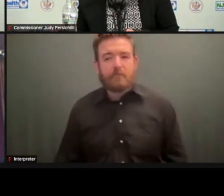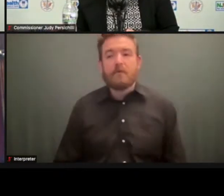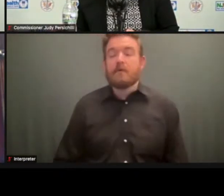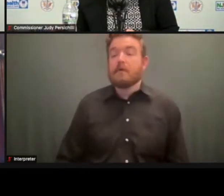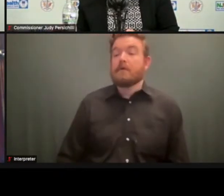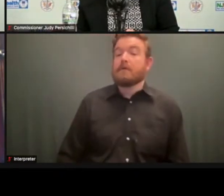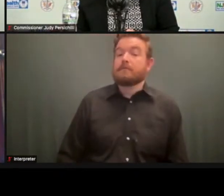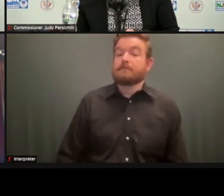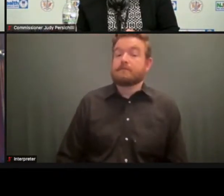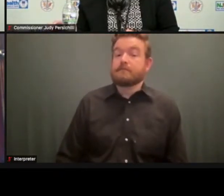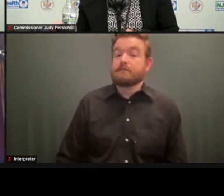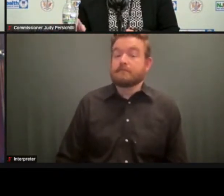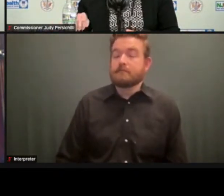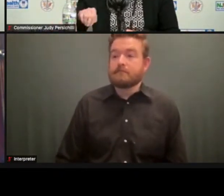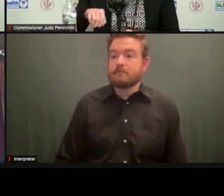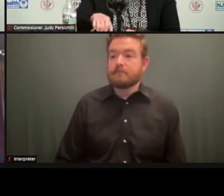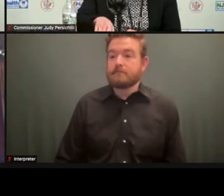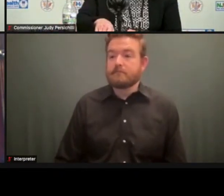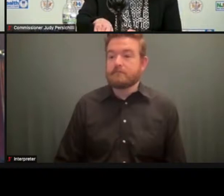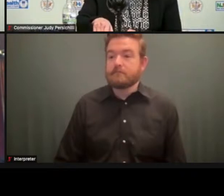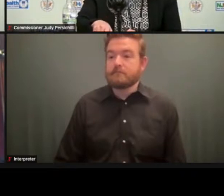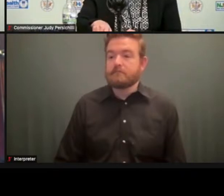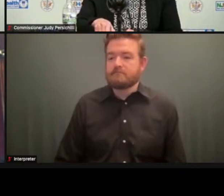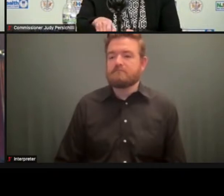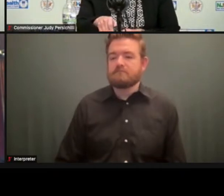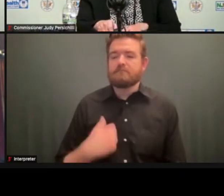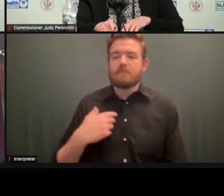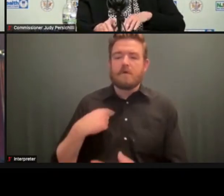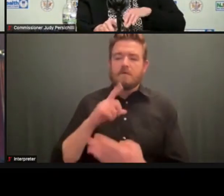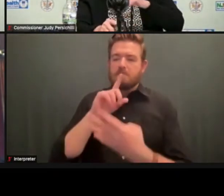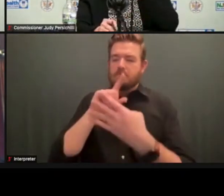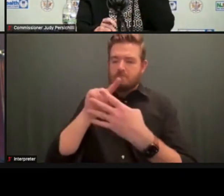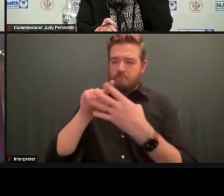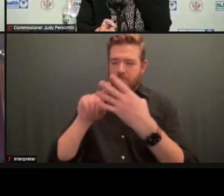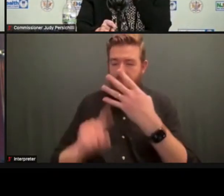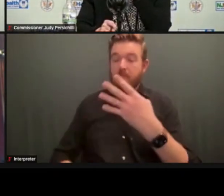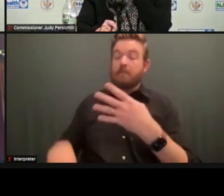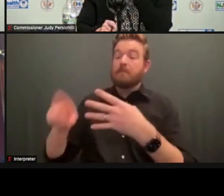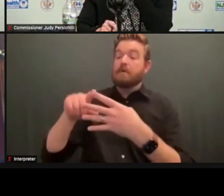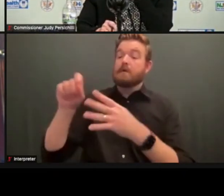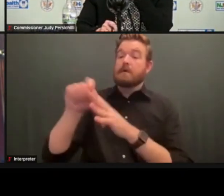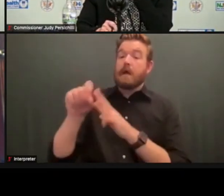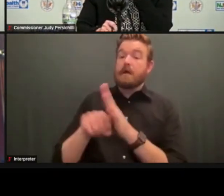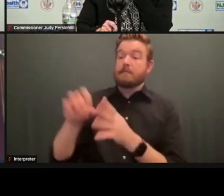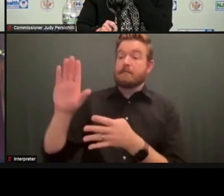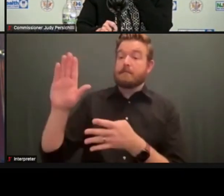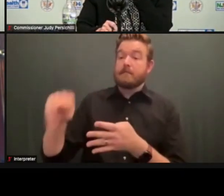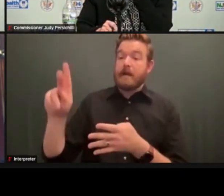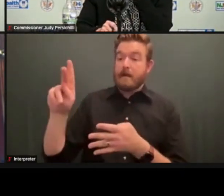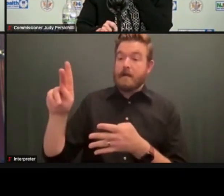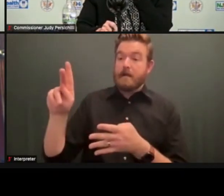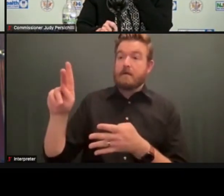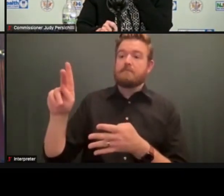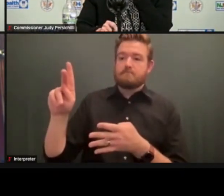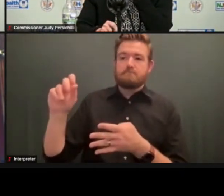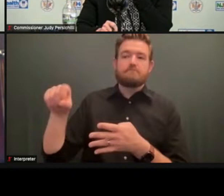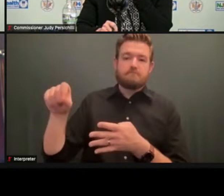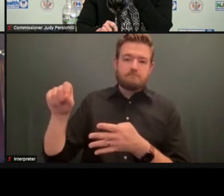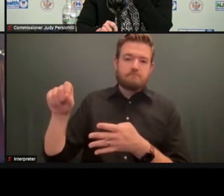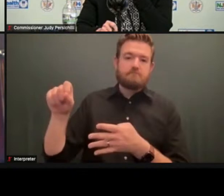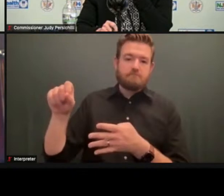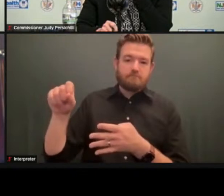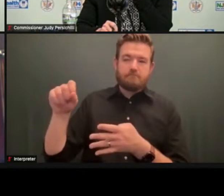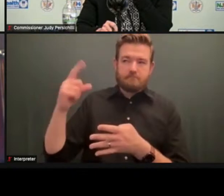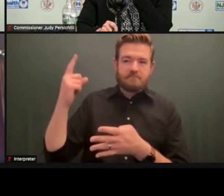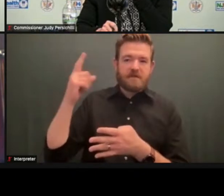Let me go through these in order. The state bank, I think some version of that is going to come to pass. We had a good meeting on